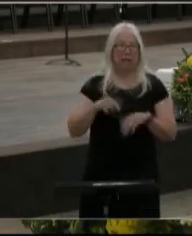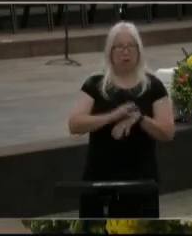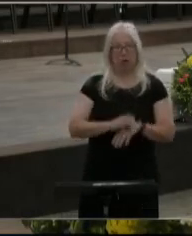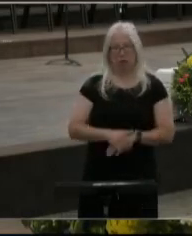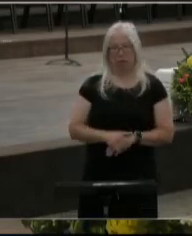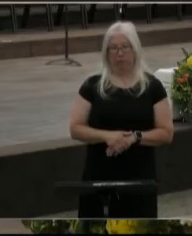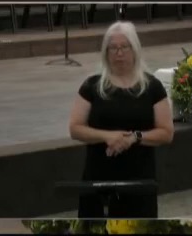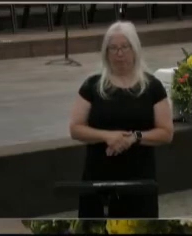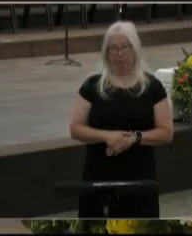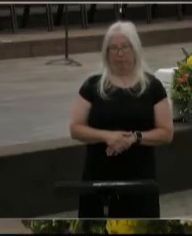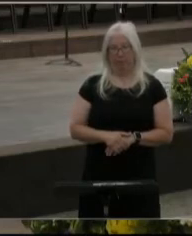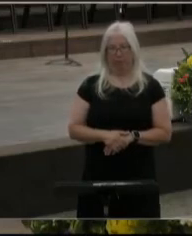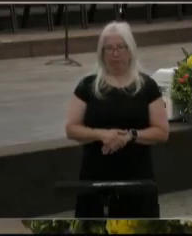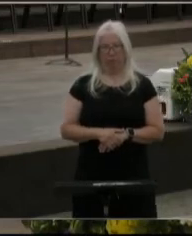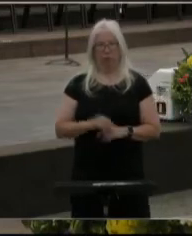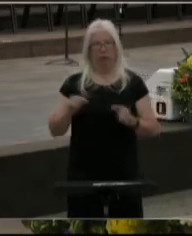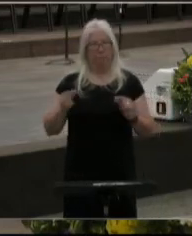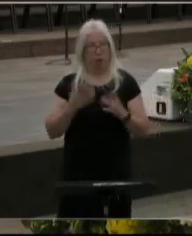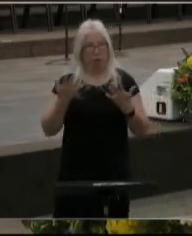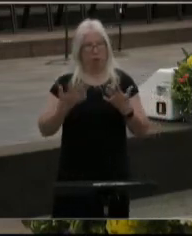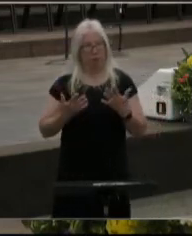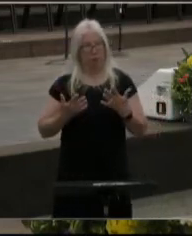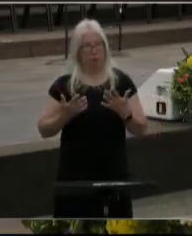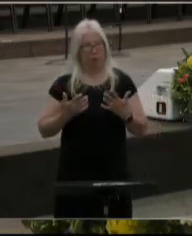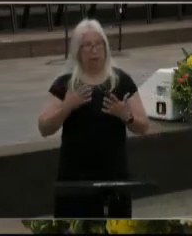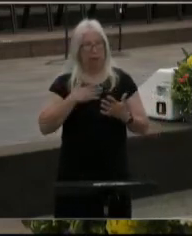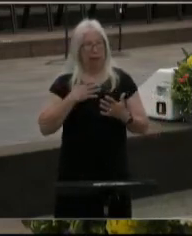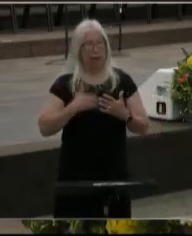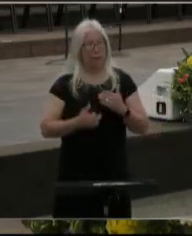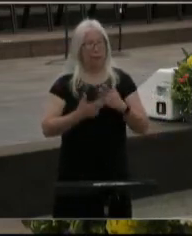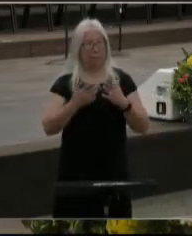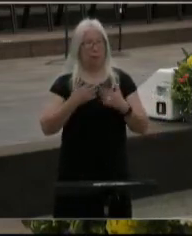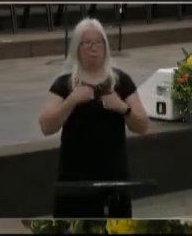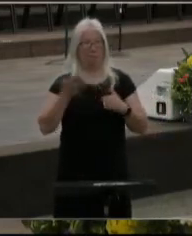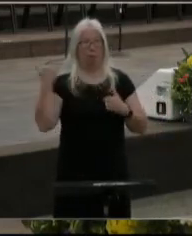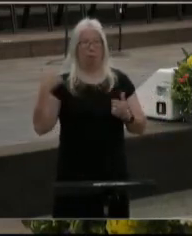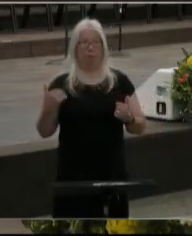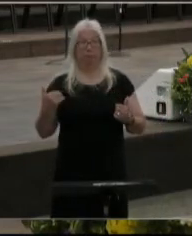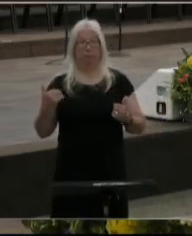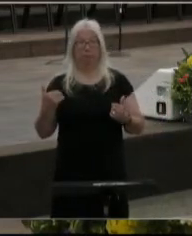God. You got your bacon burned. I've had my bacon scorched, brother.